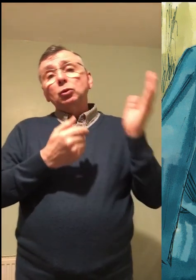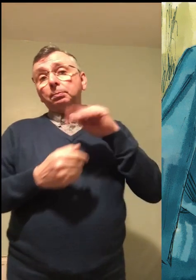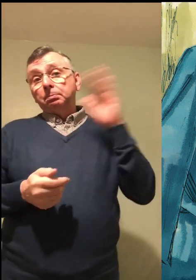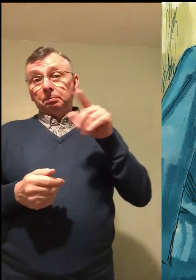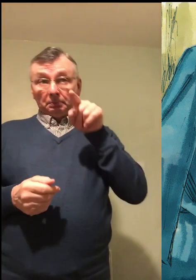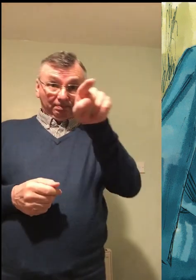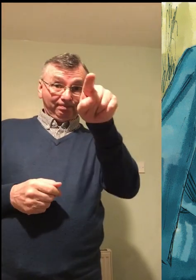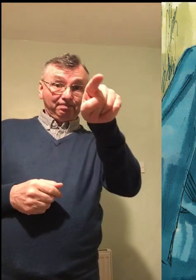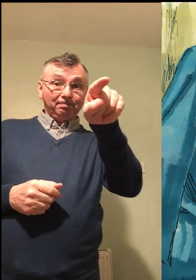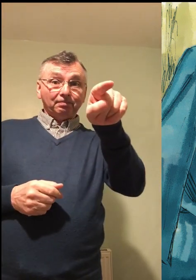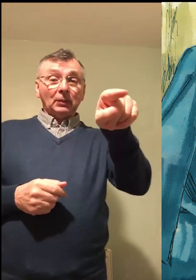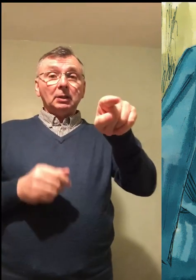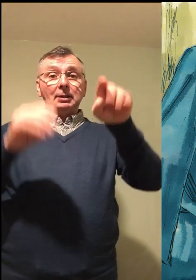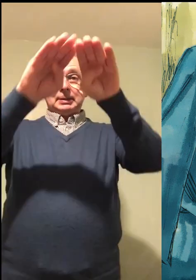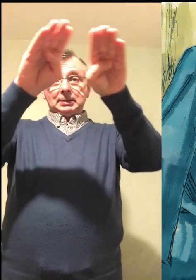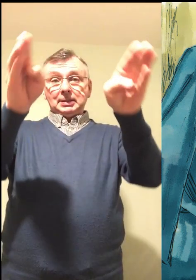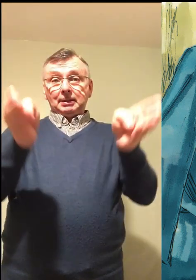Jesus wept.